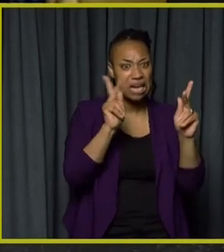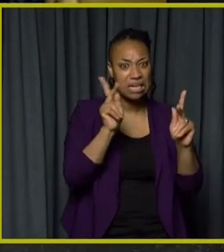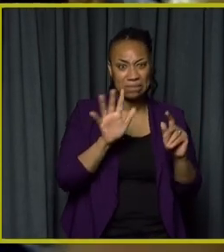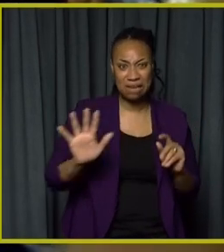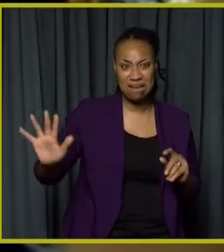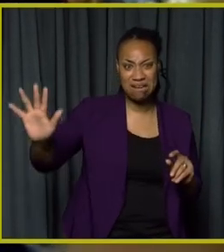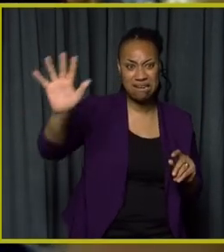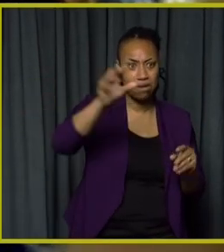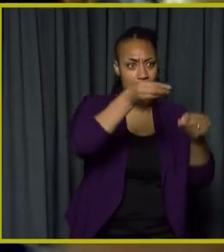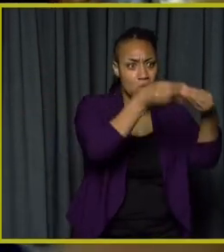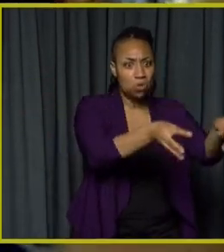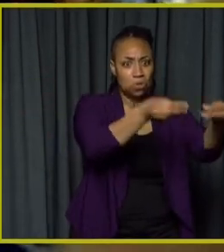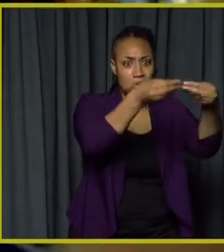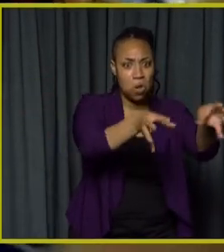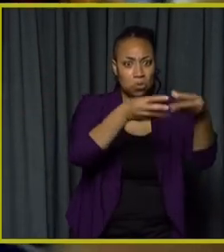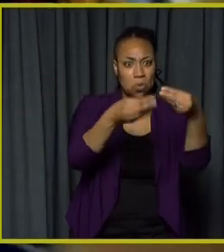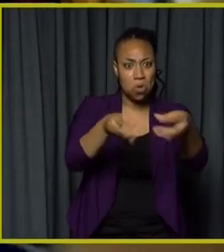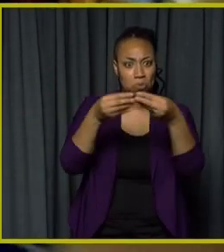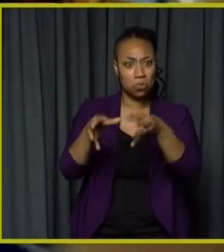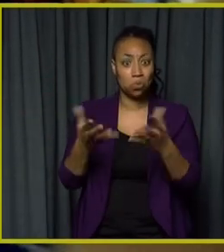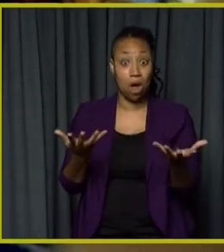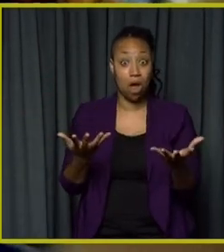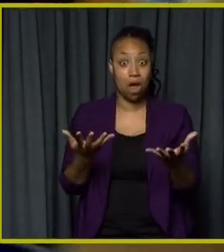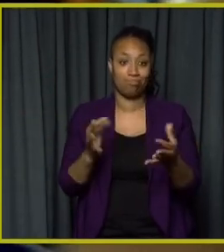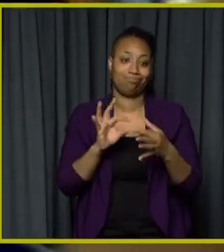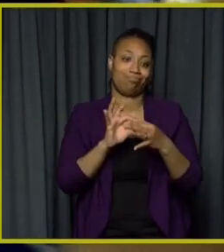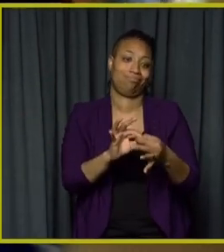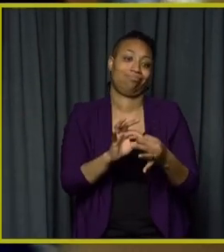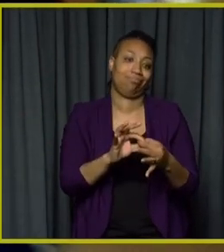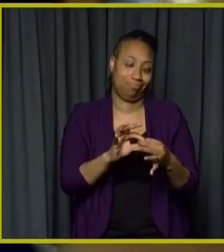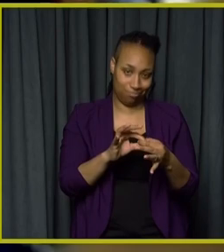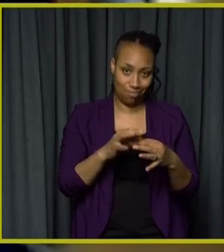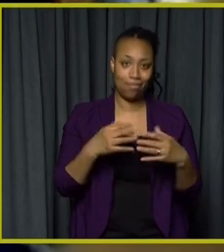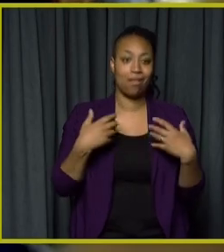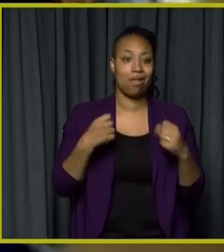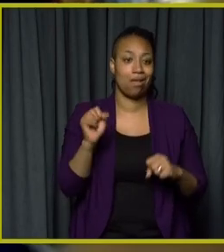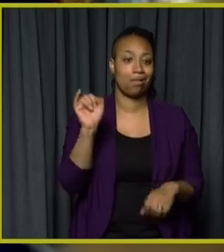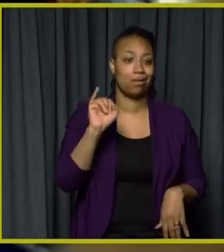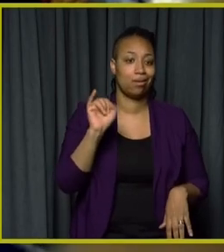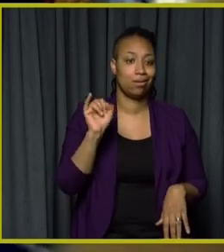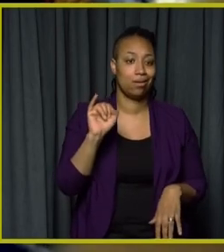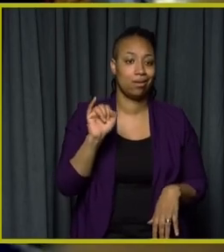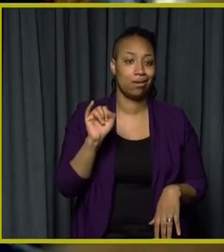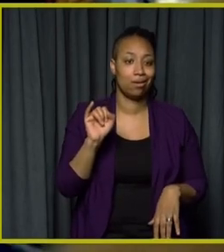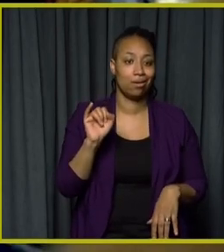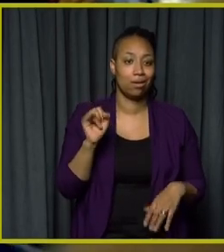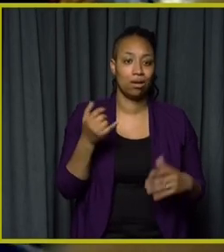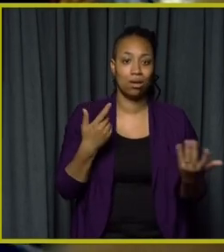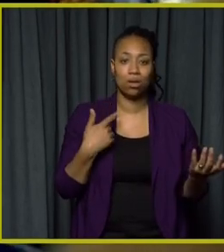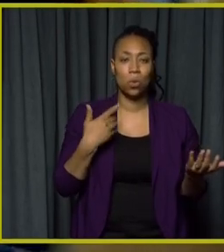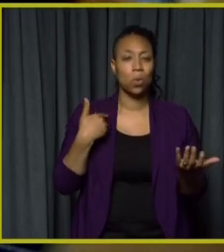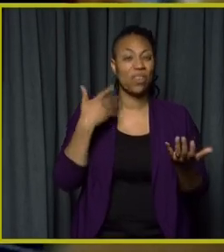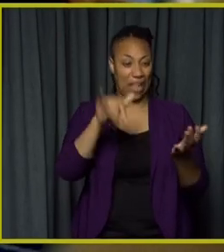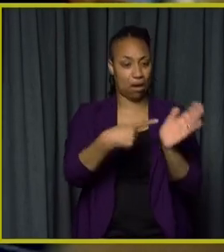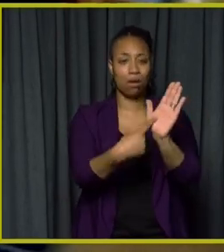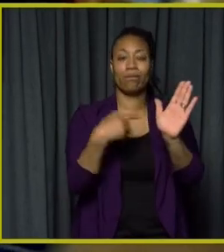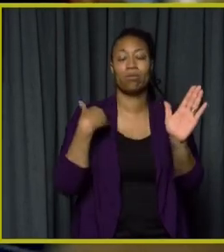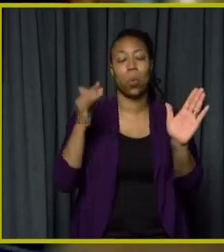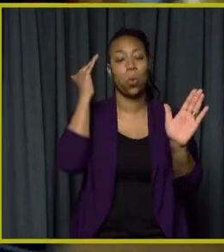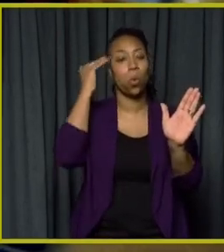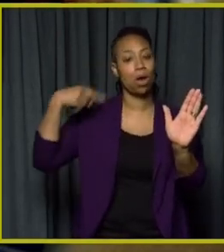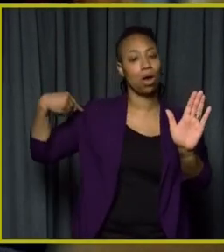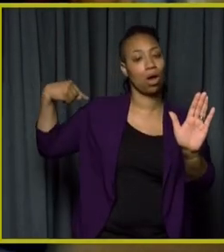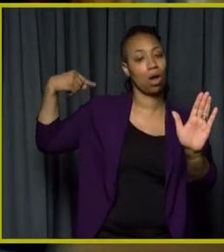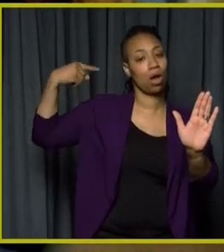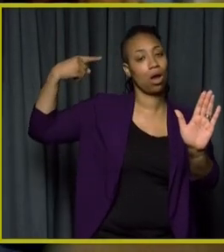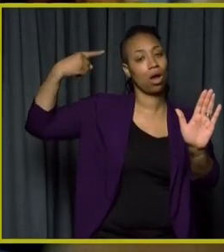healthcare. It's also exposed what we already knew, is that some lives are deemed more important